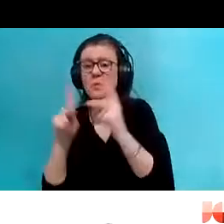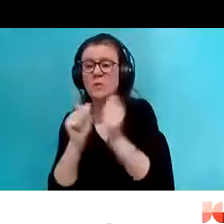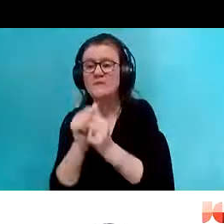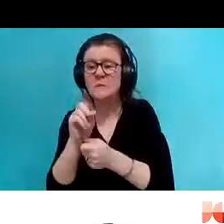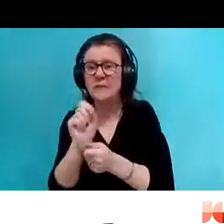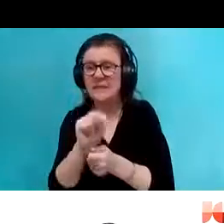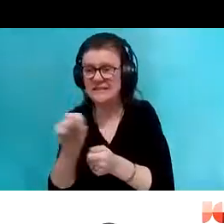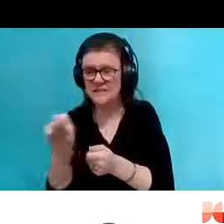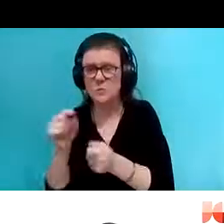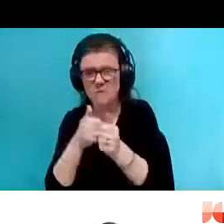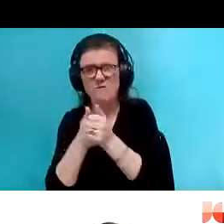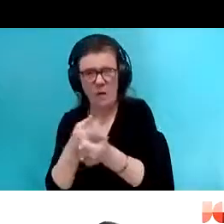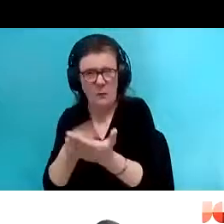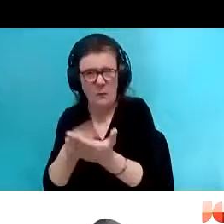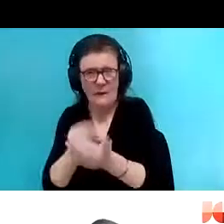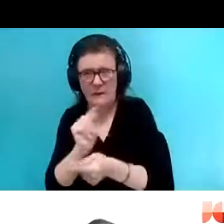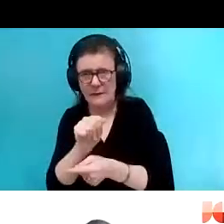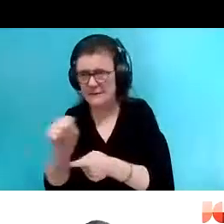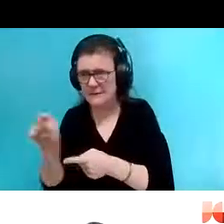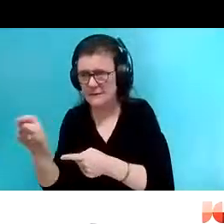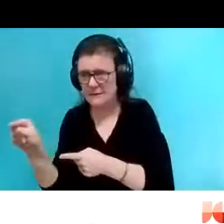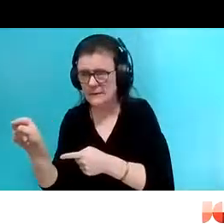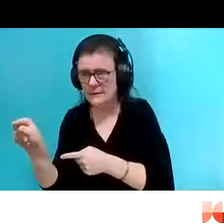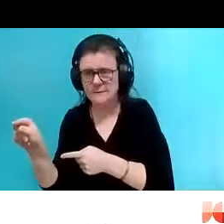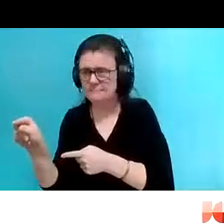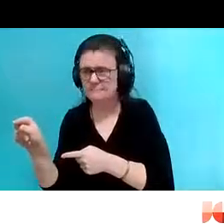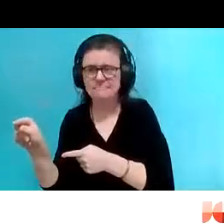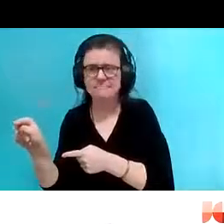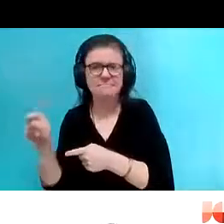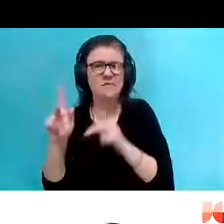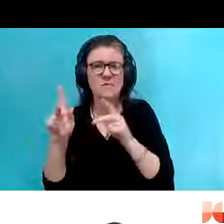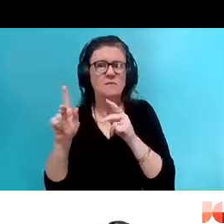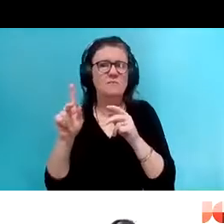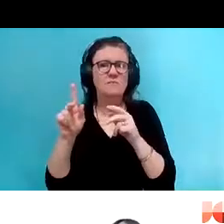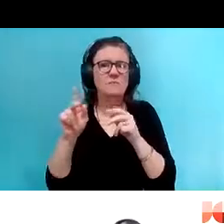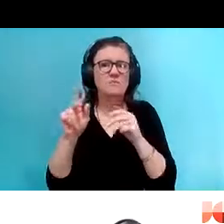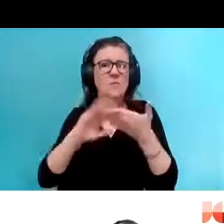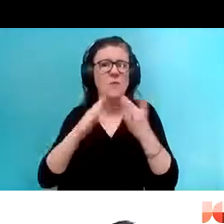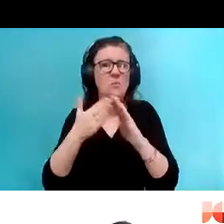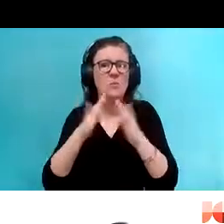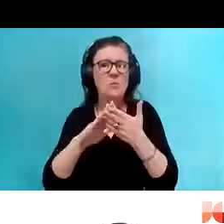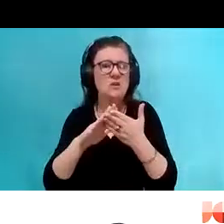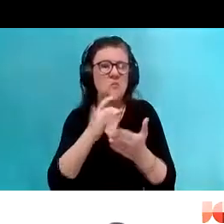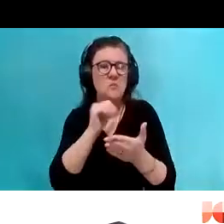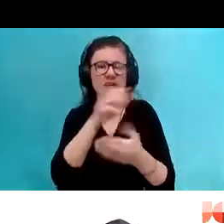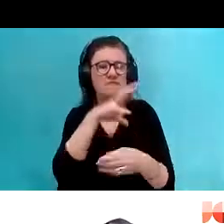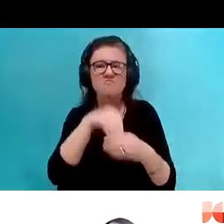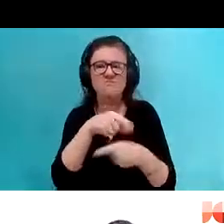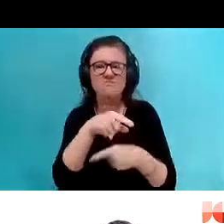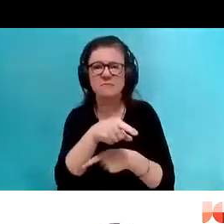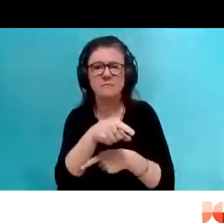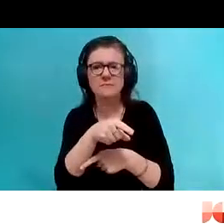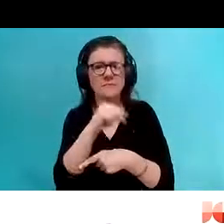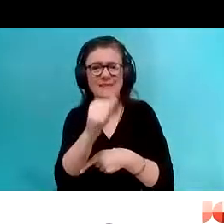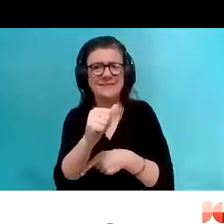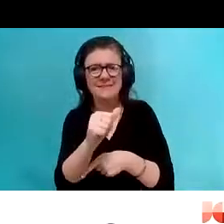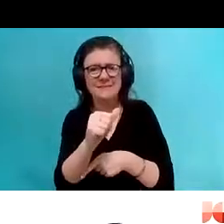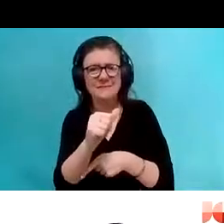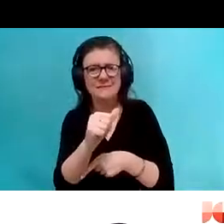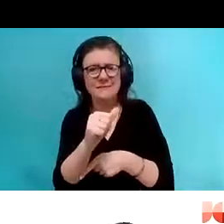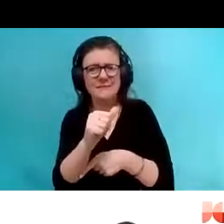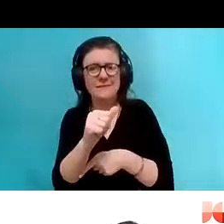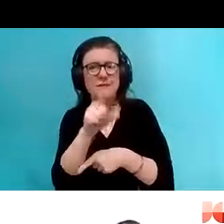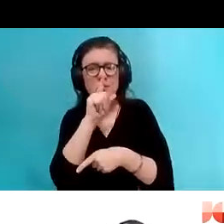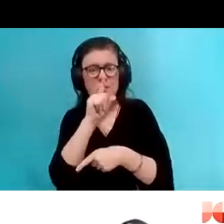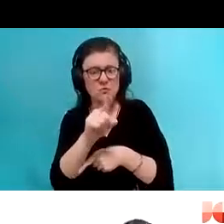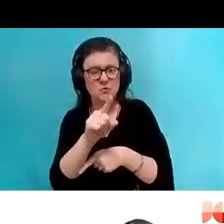disabilities, we didn't engage with the community straight away, which meant that we didn't take into account the importance